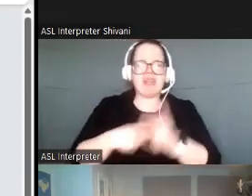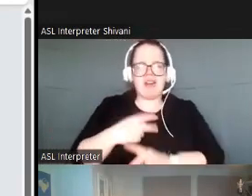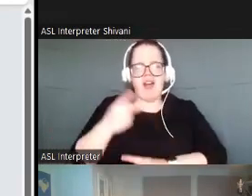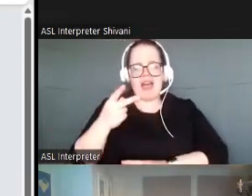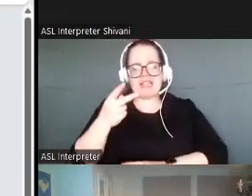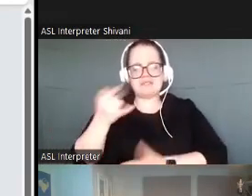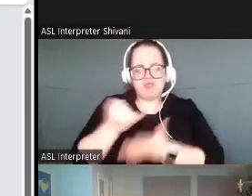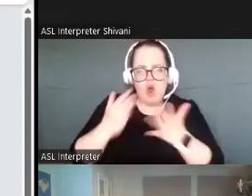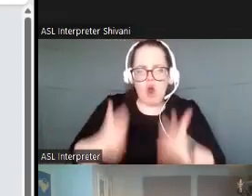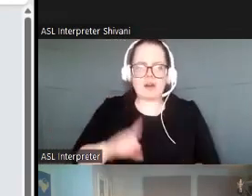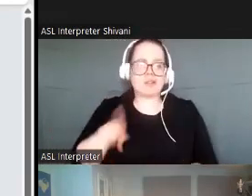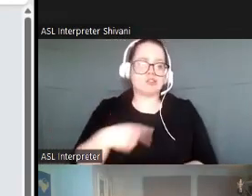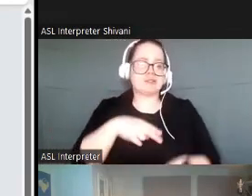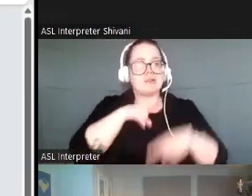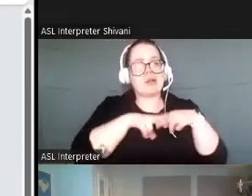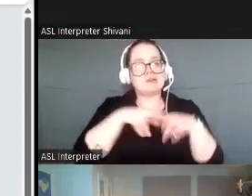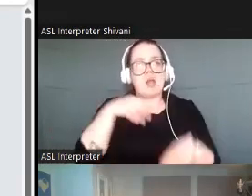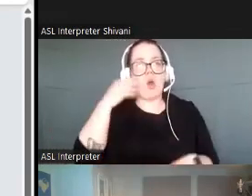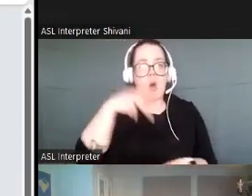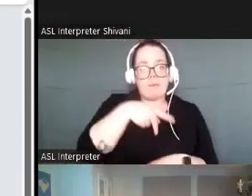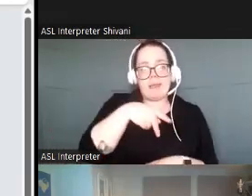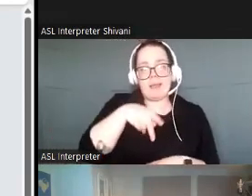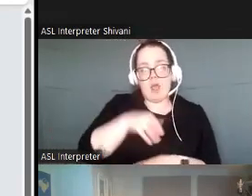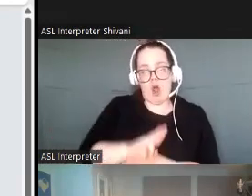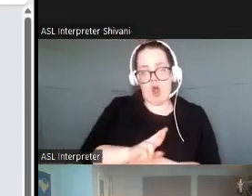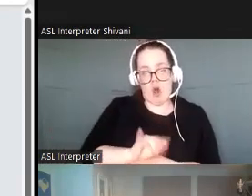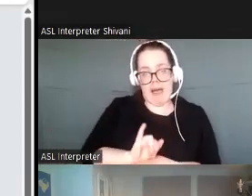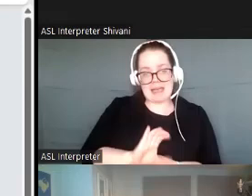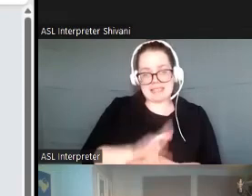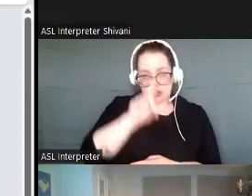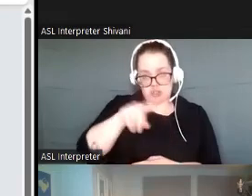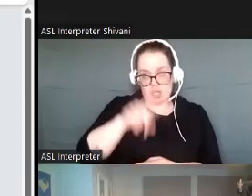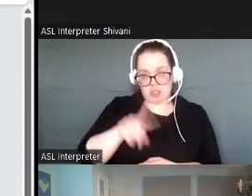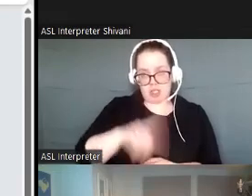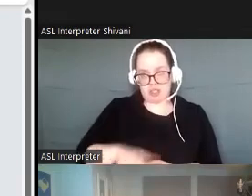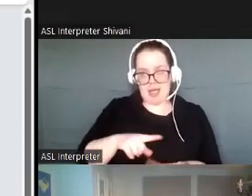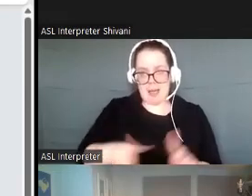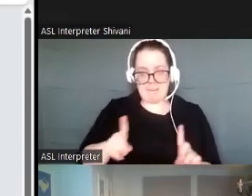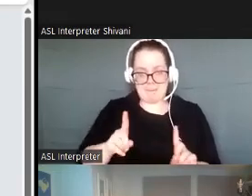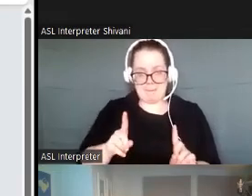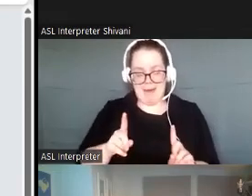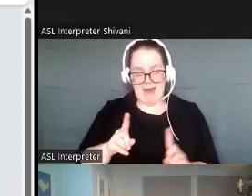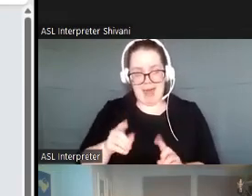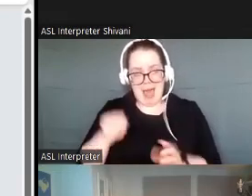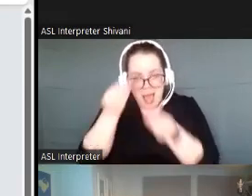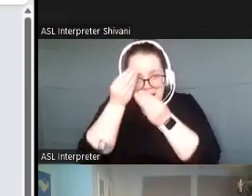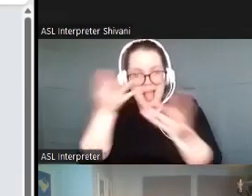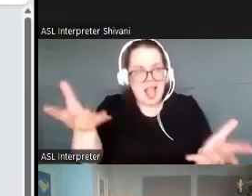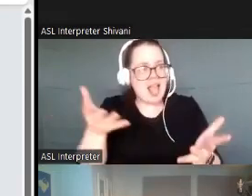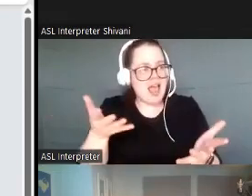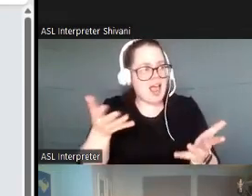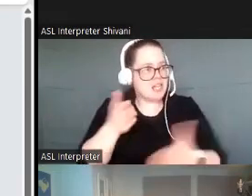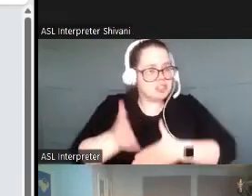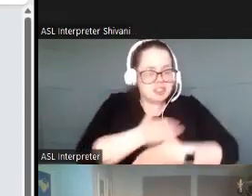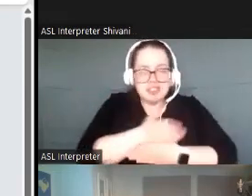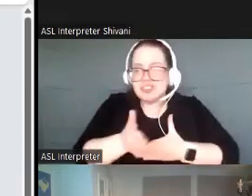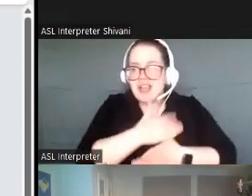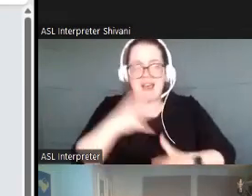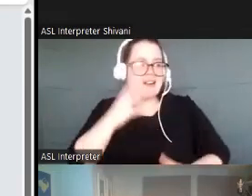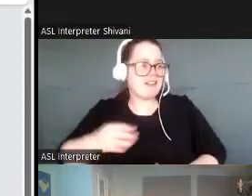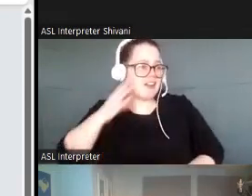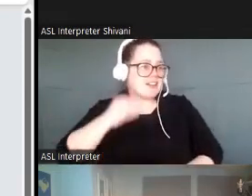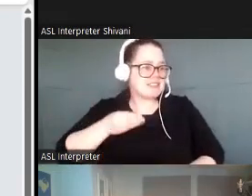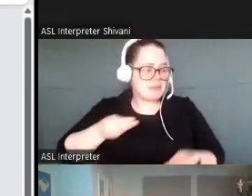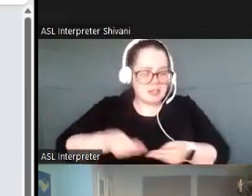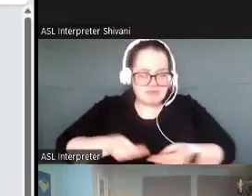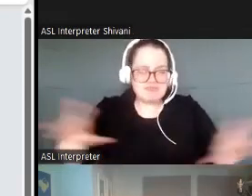P, the R, the I, and the C and never want to tell anybody about what it is they're doing. I want you to be able to share that in a way that